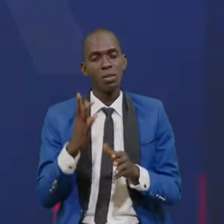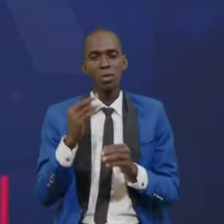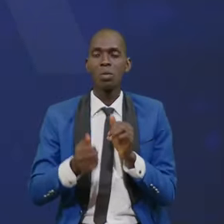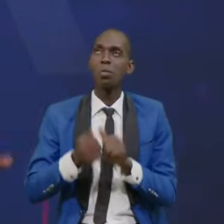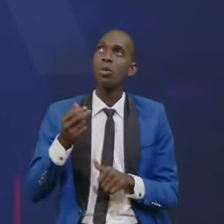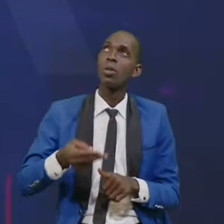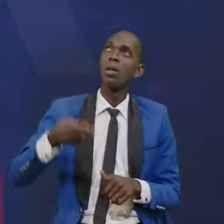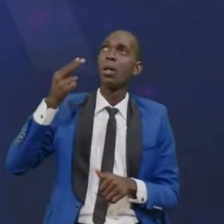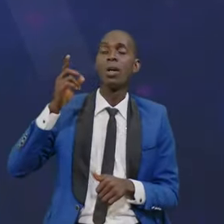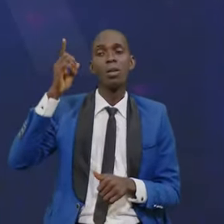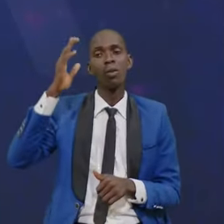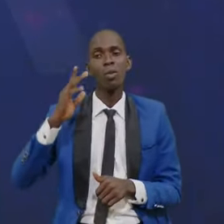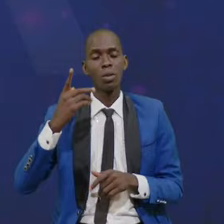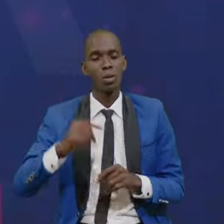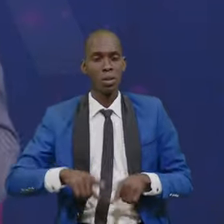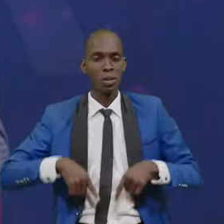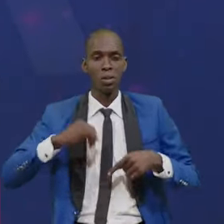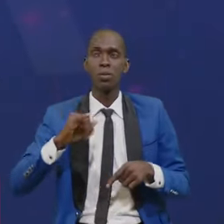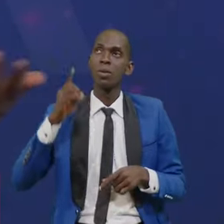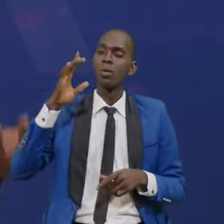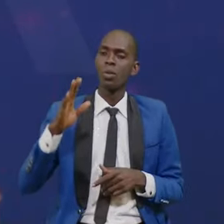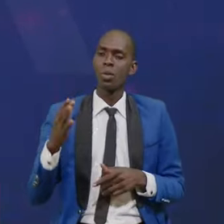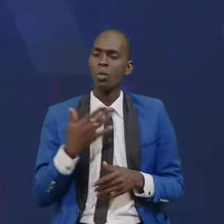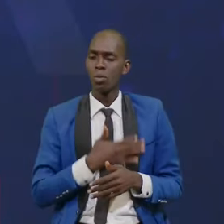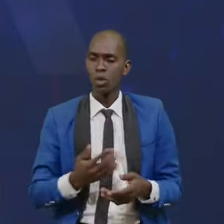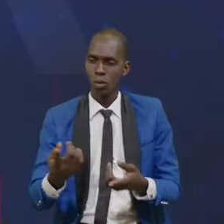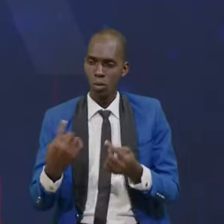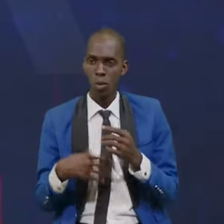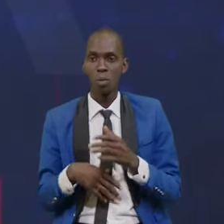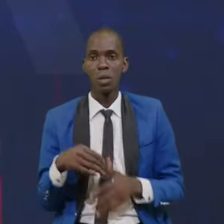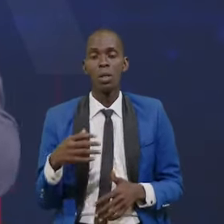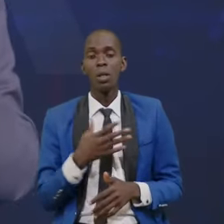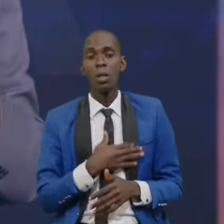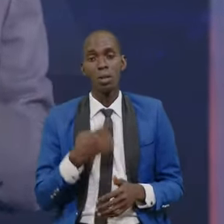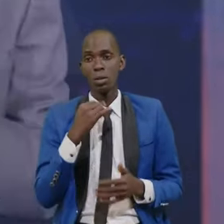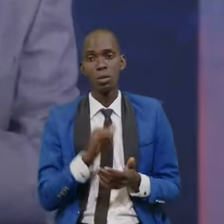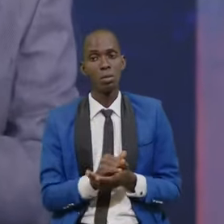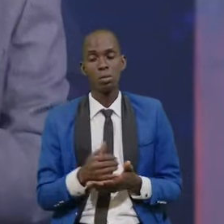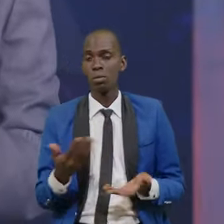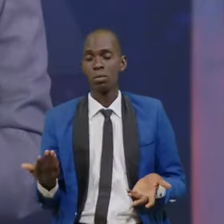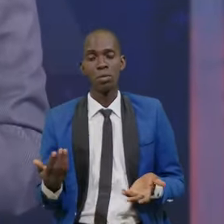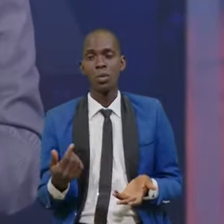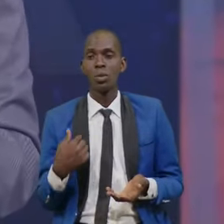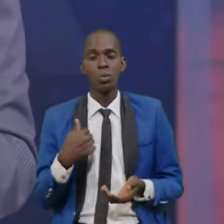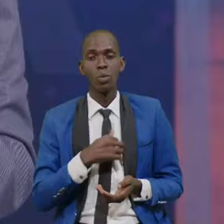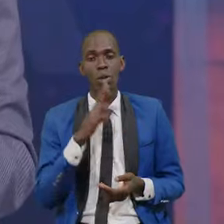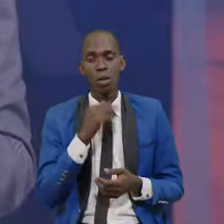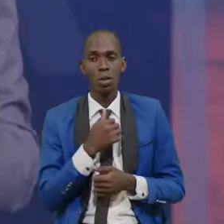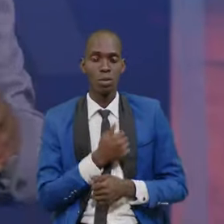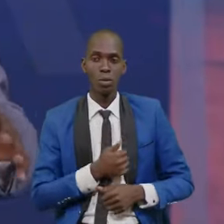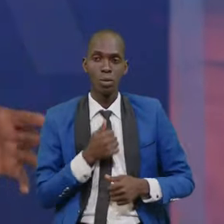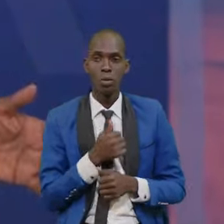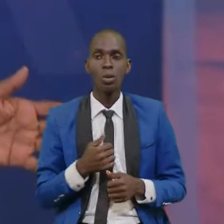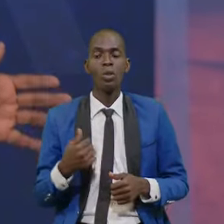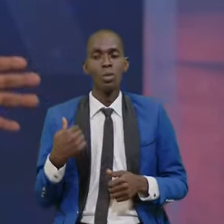living God, come forth. And he said, well, sorry, you know, we have to cut our fellowship with the fourth man that came, and he